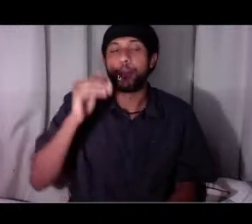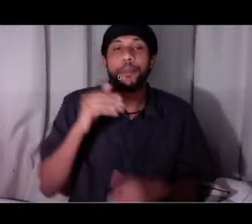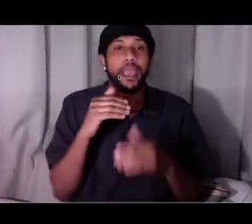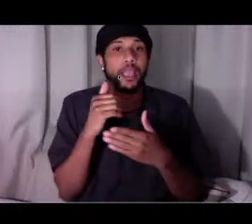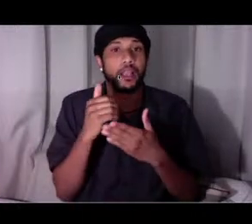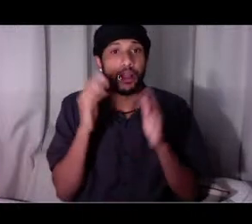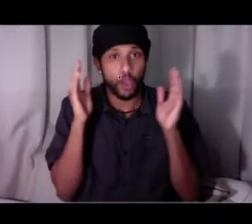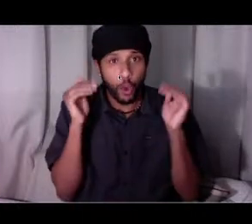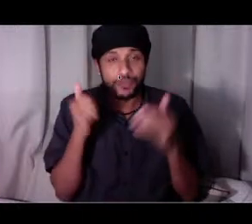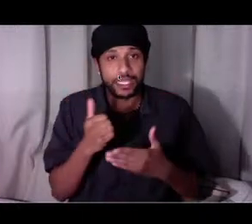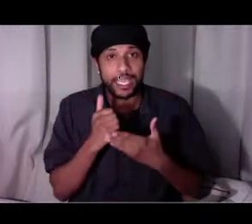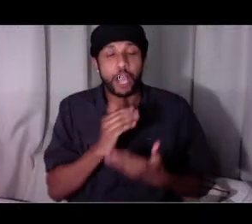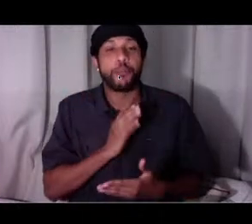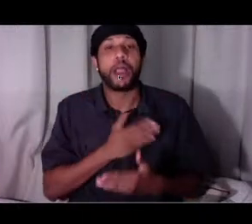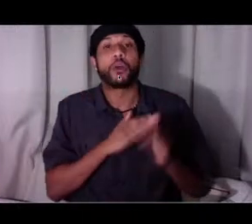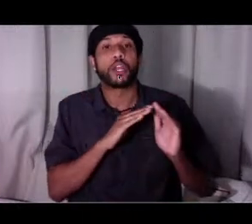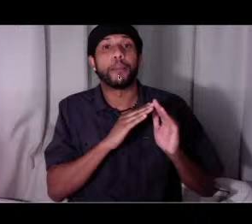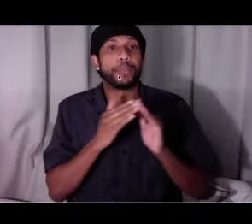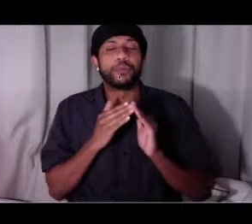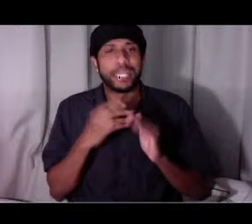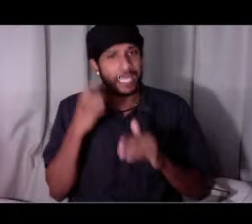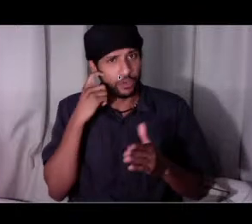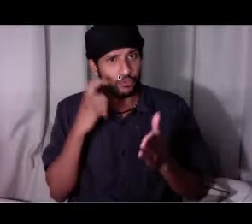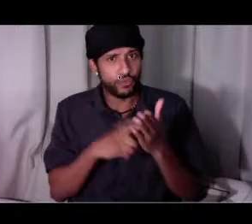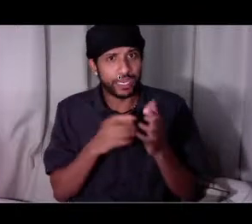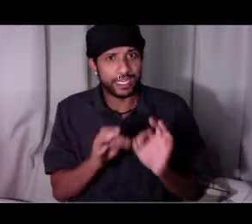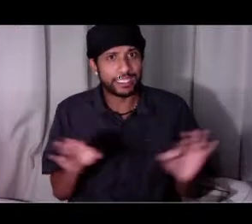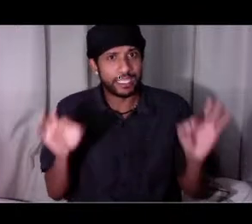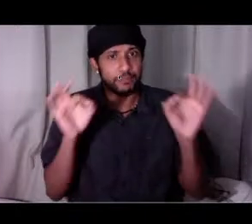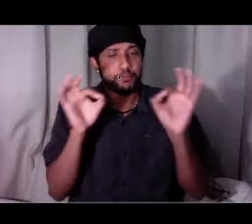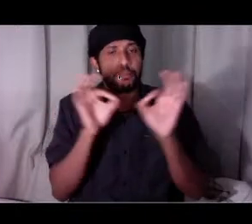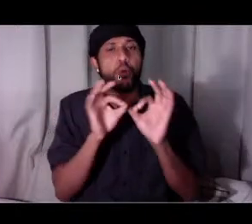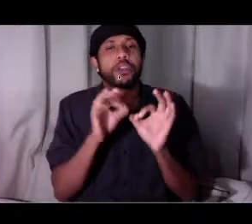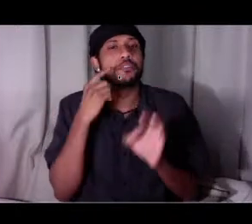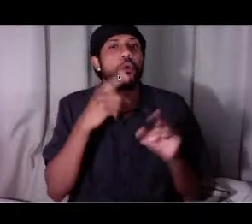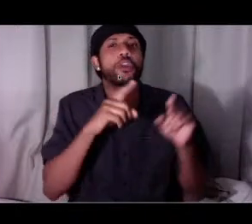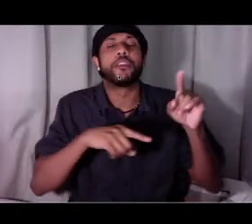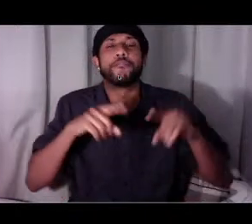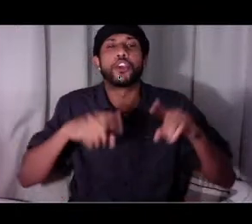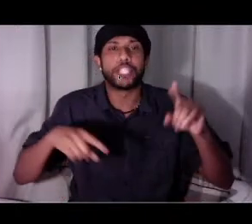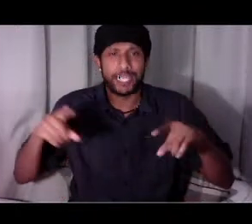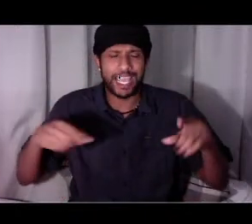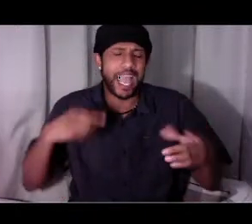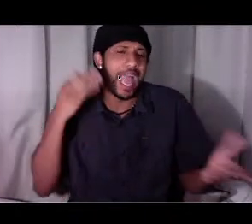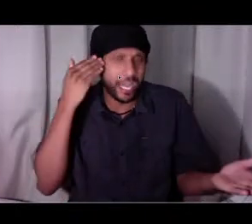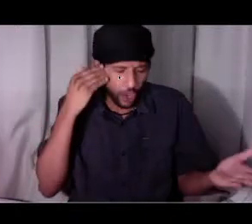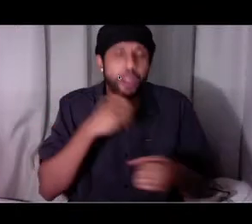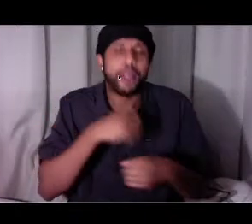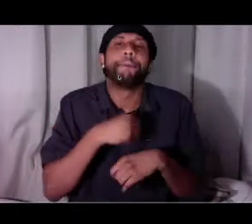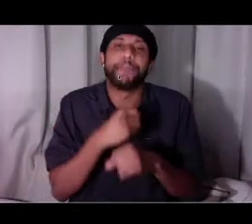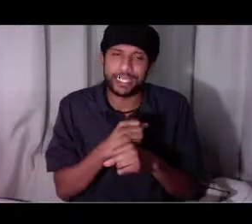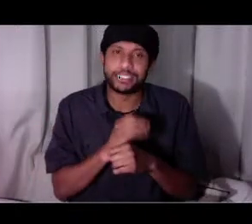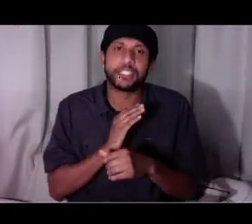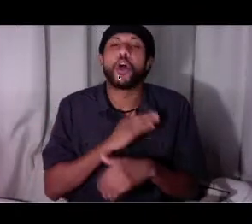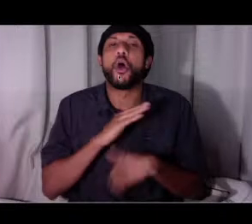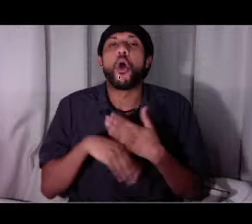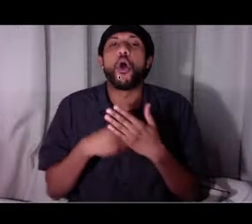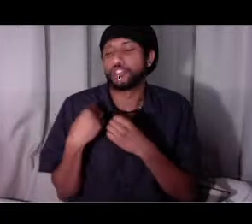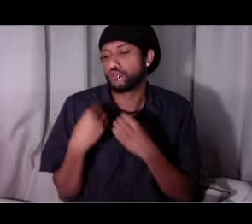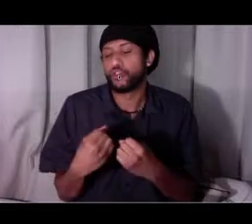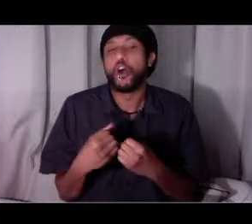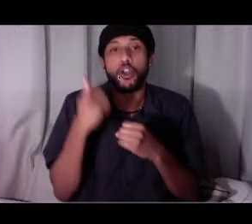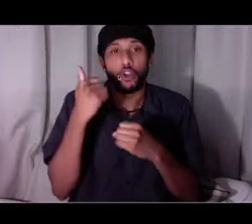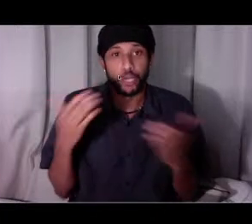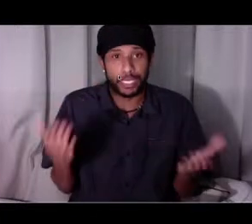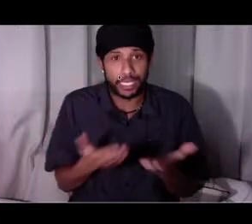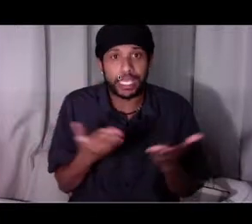our community and recognizing the importance of diversity and how that does make us stronger in our communities